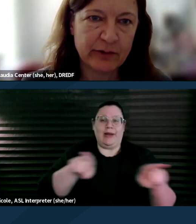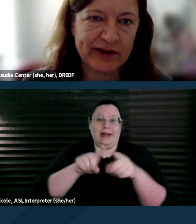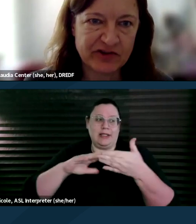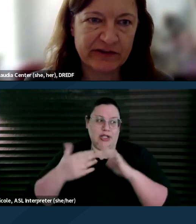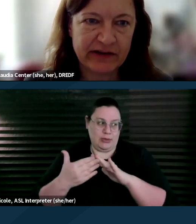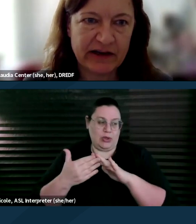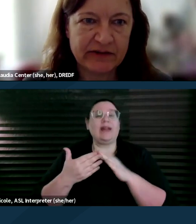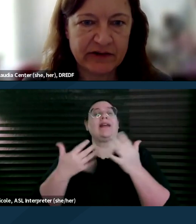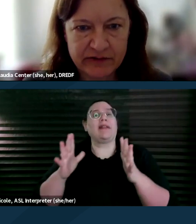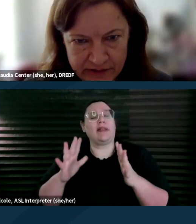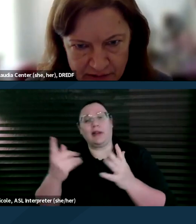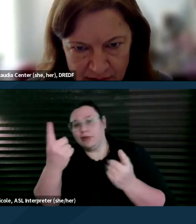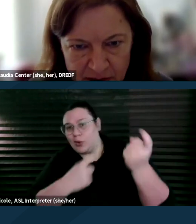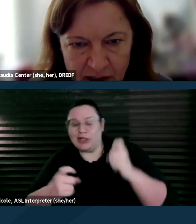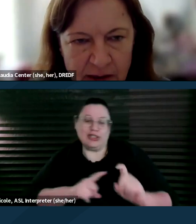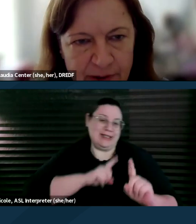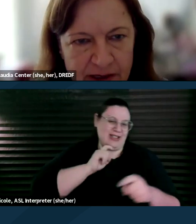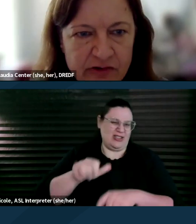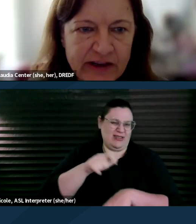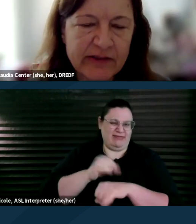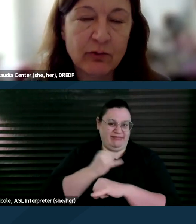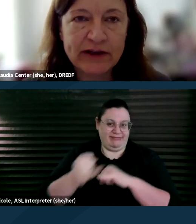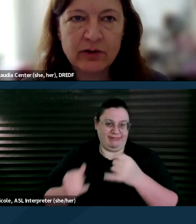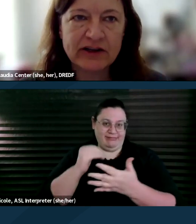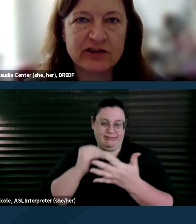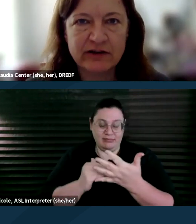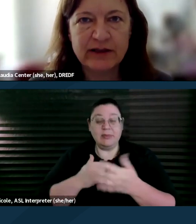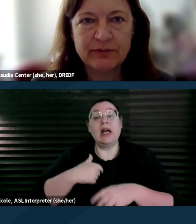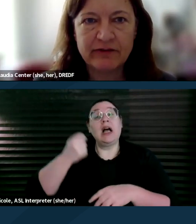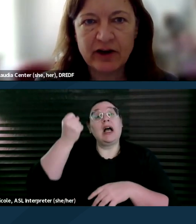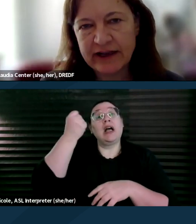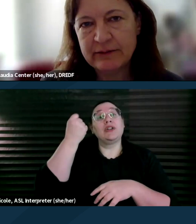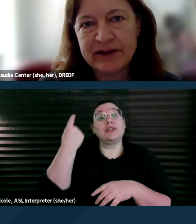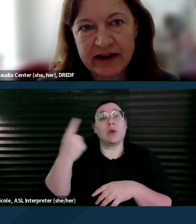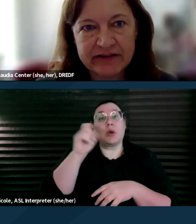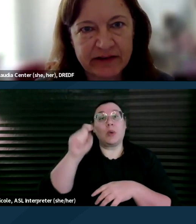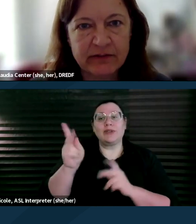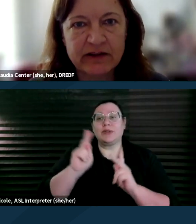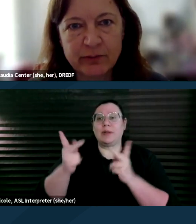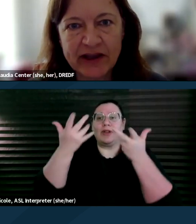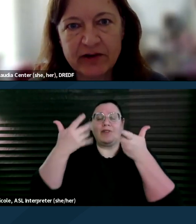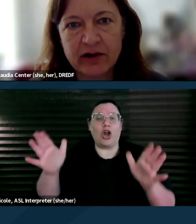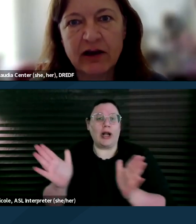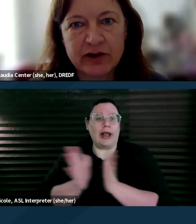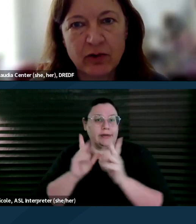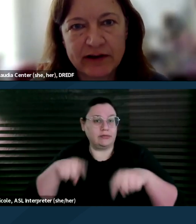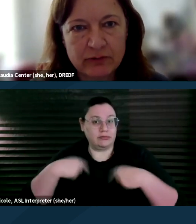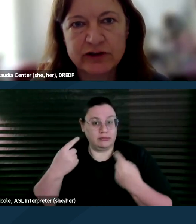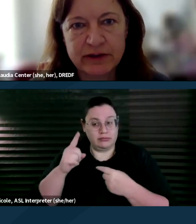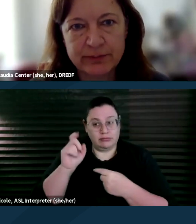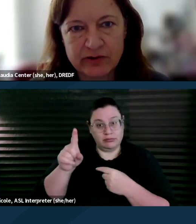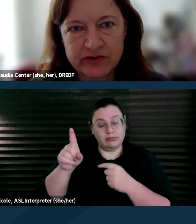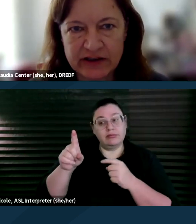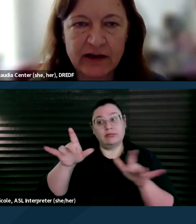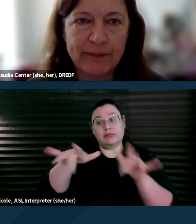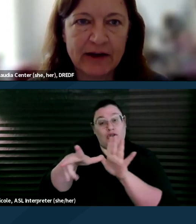going to take questions and answers. I understand that one question people have already been asking is whether a recording